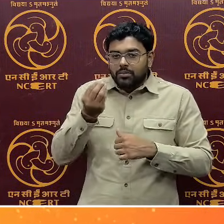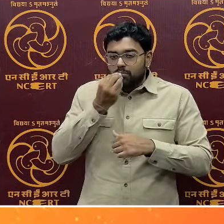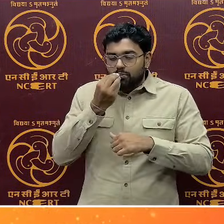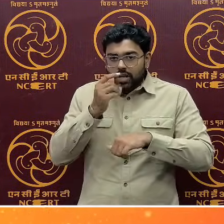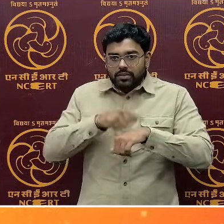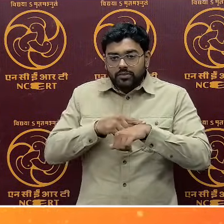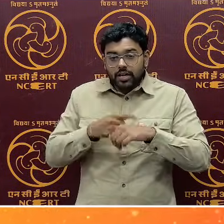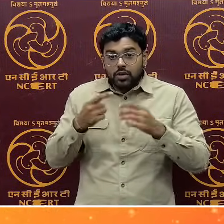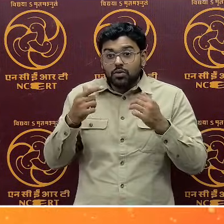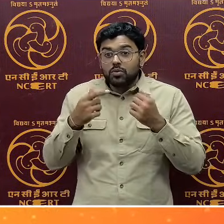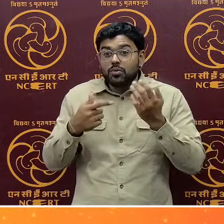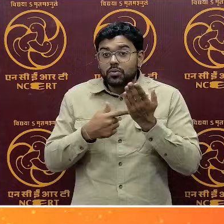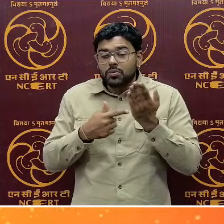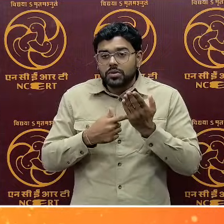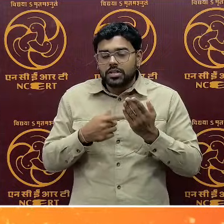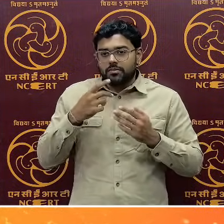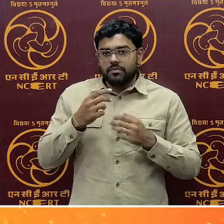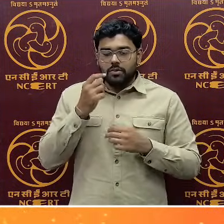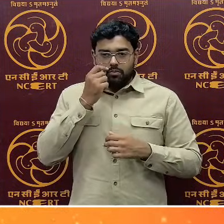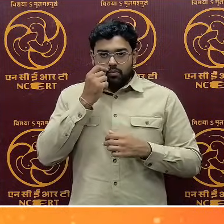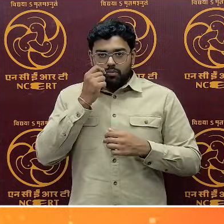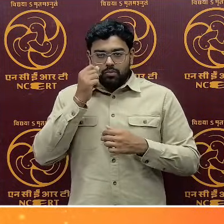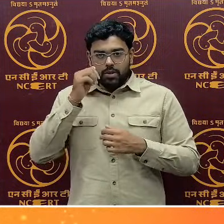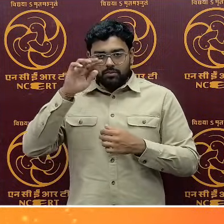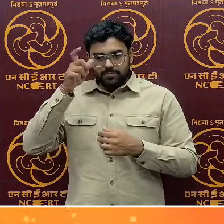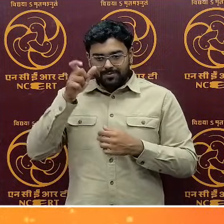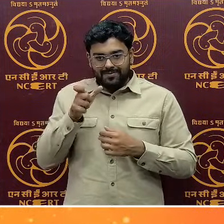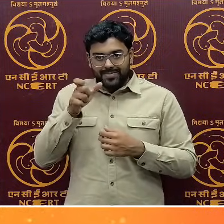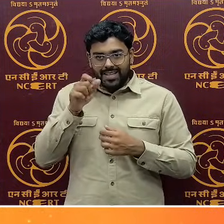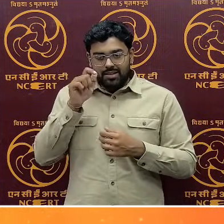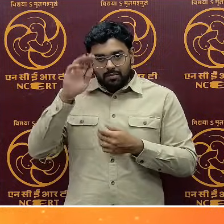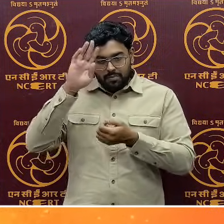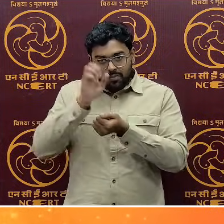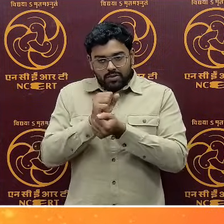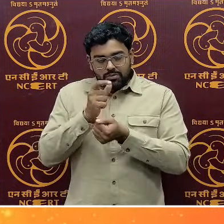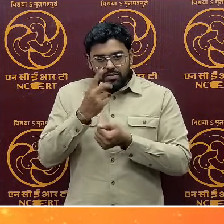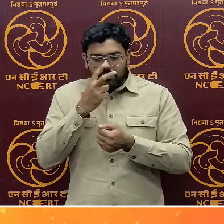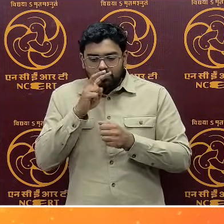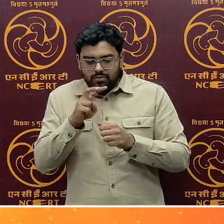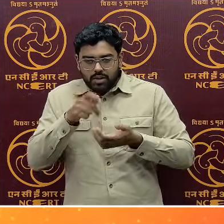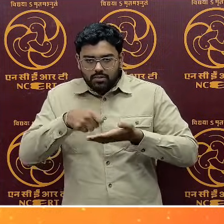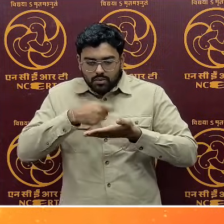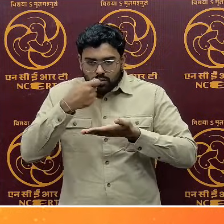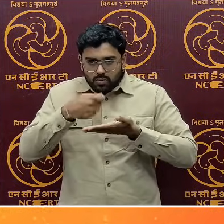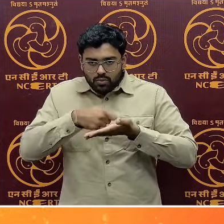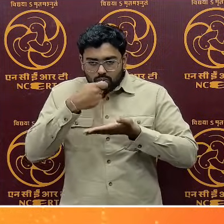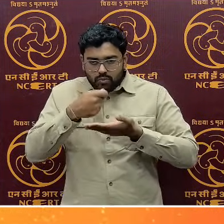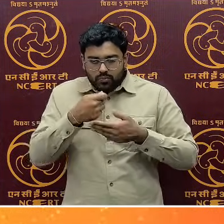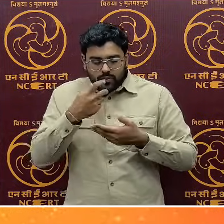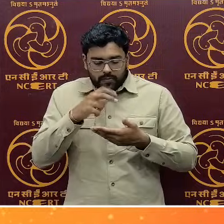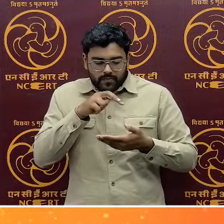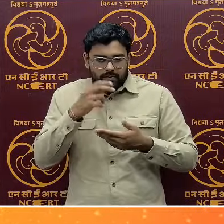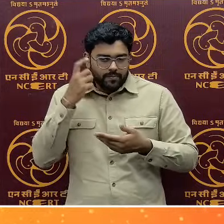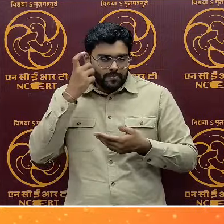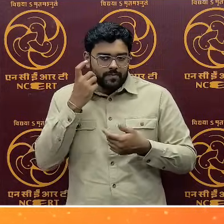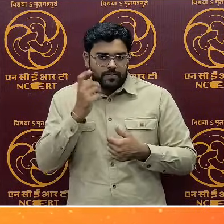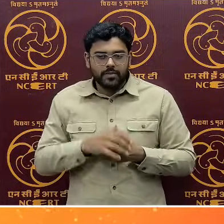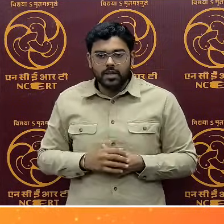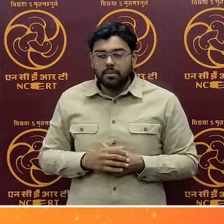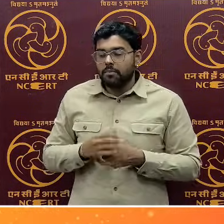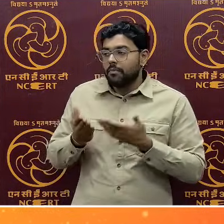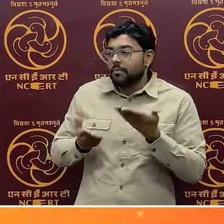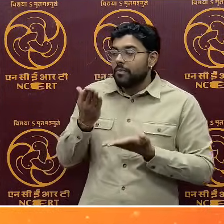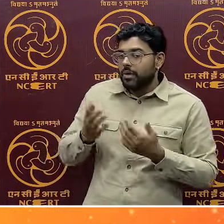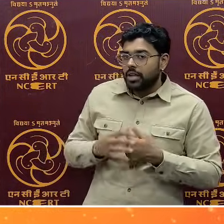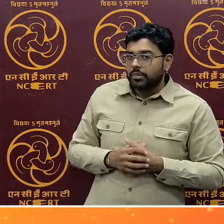Chief Brown stared at his cream of mushroom soup as He was thinking about some case. yes, because he was